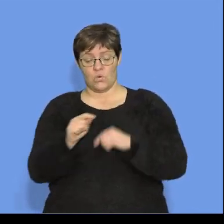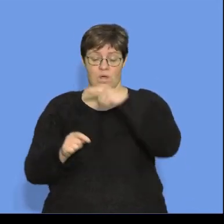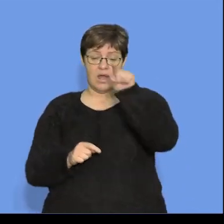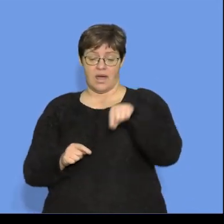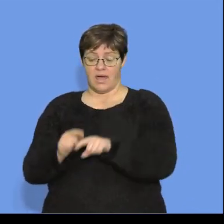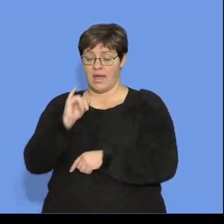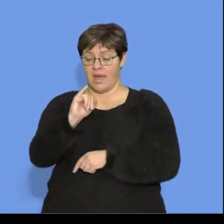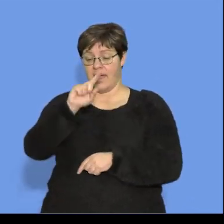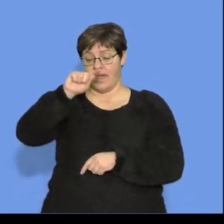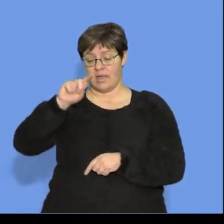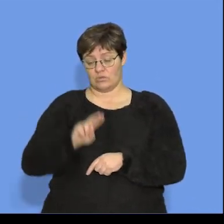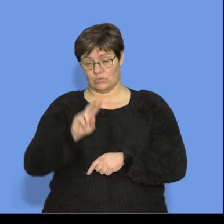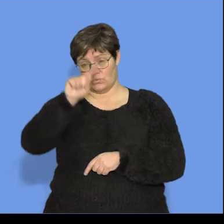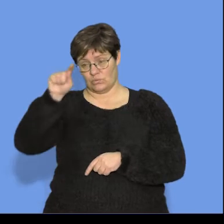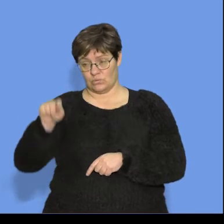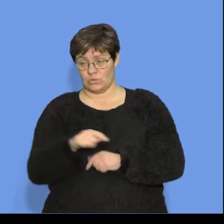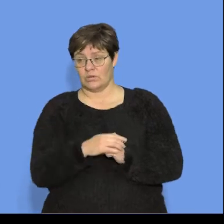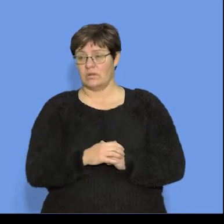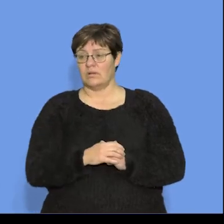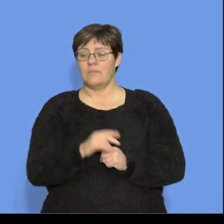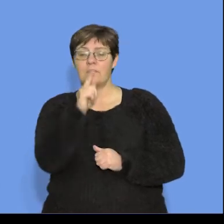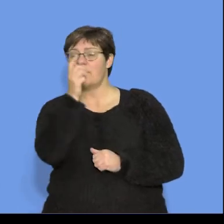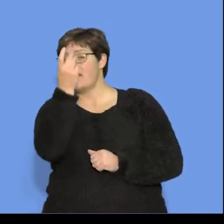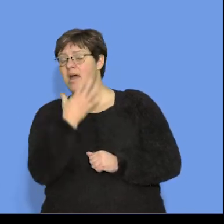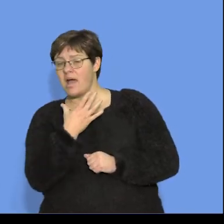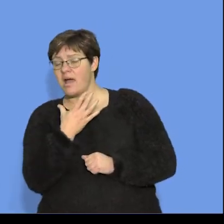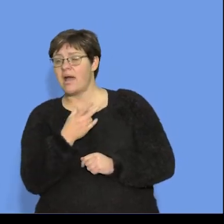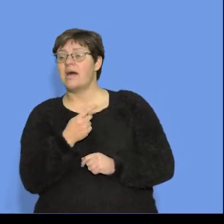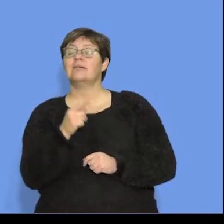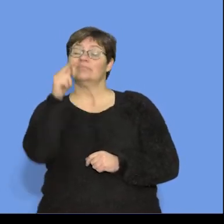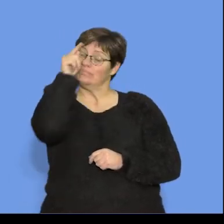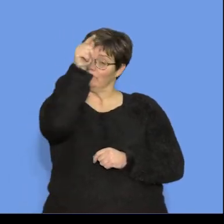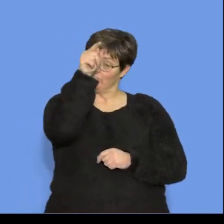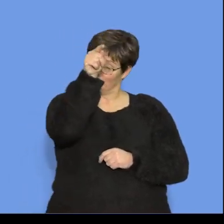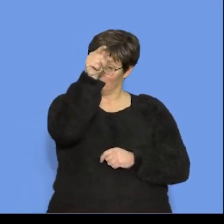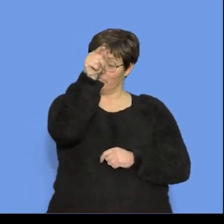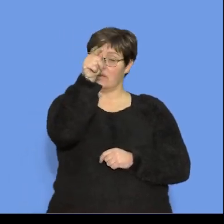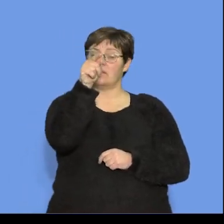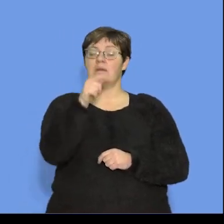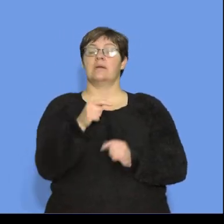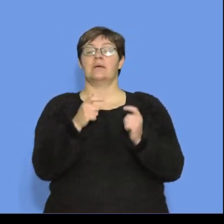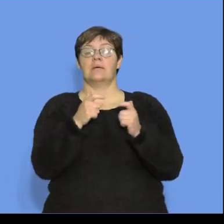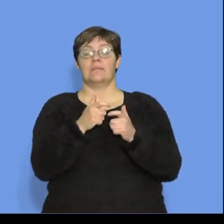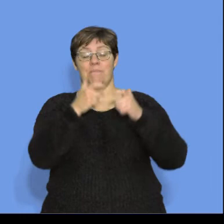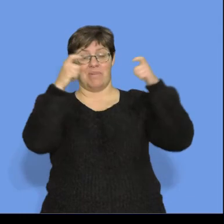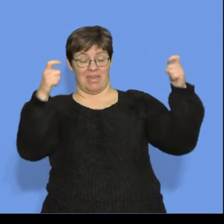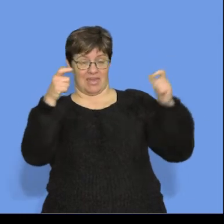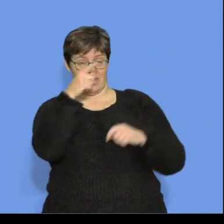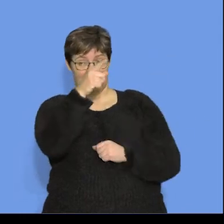times I2, then what's that telling of? It's bigger than 1. It means that this is